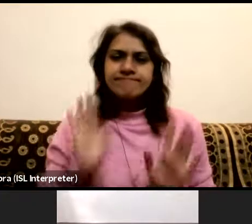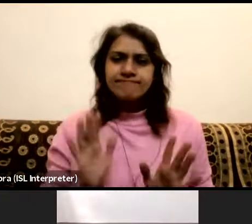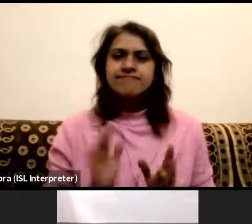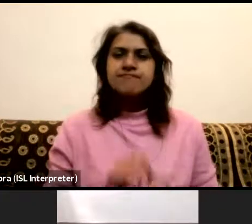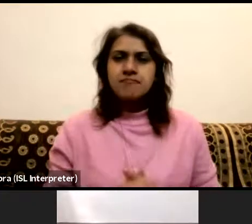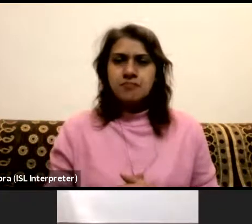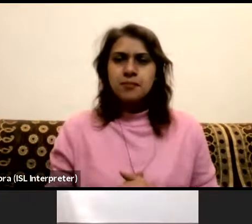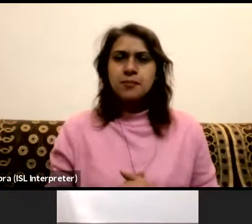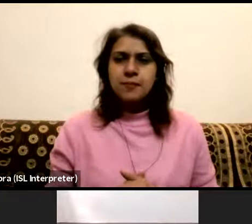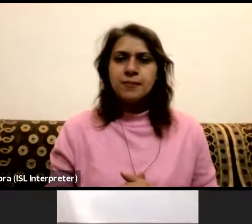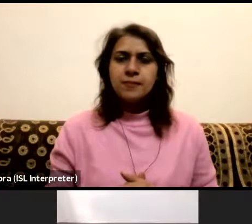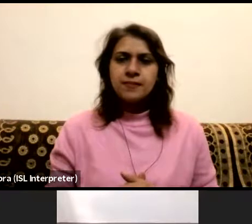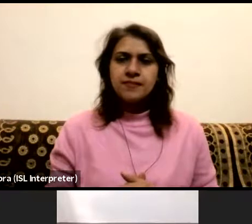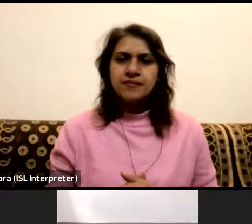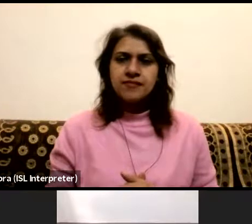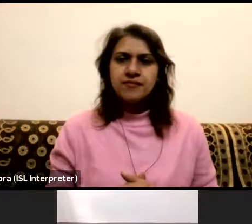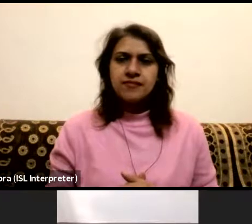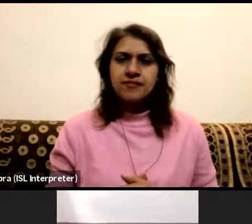Okay.